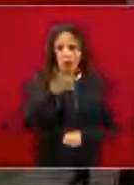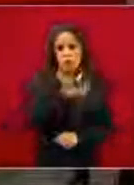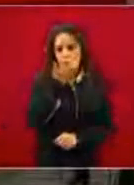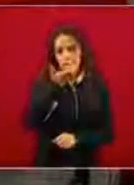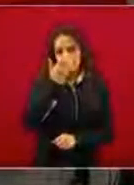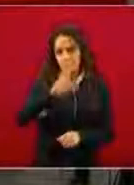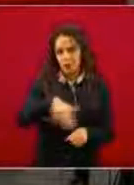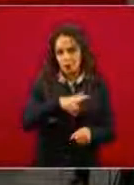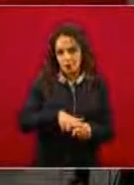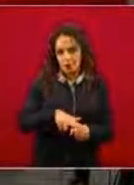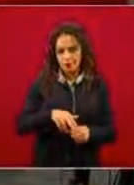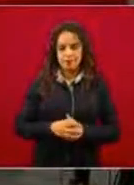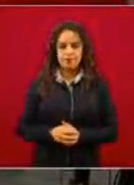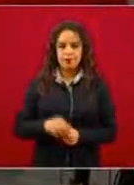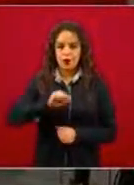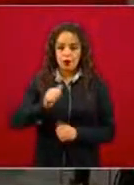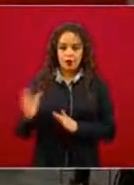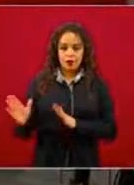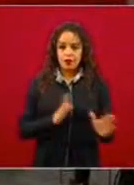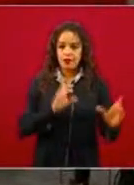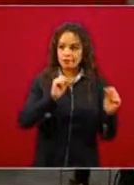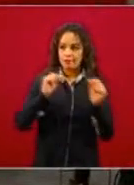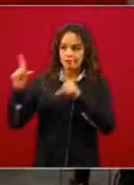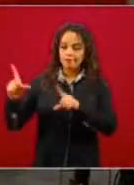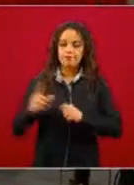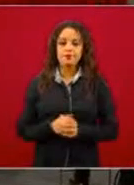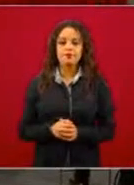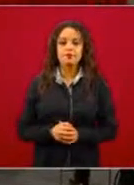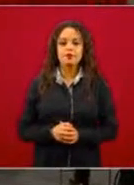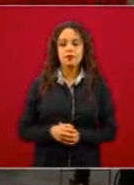that they can go back to their regular activities.